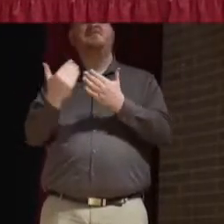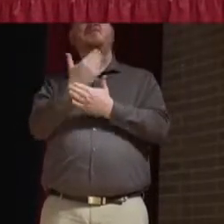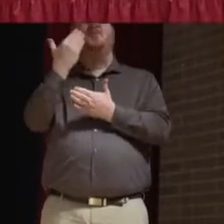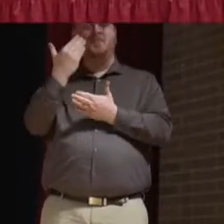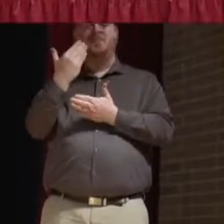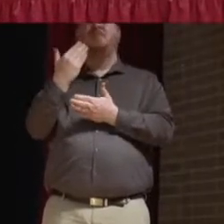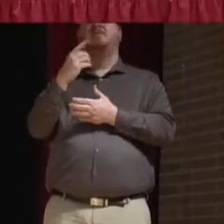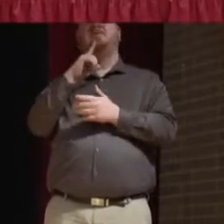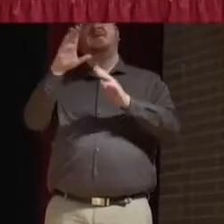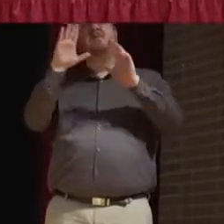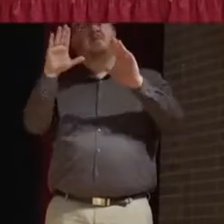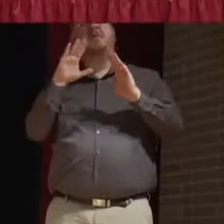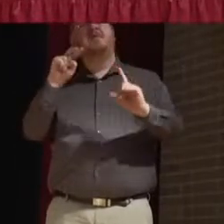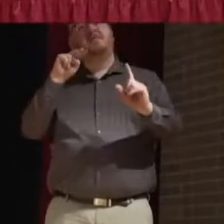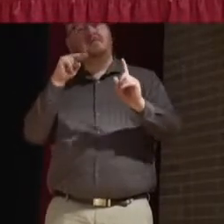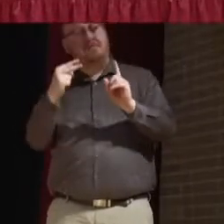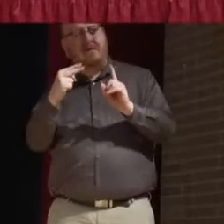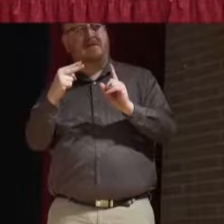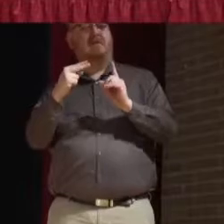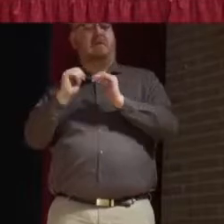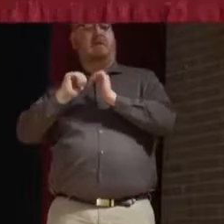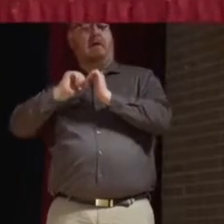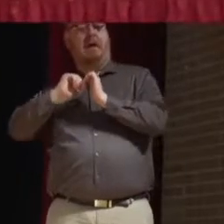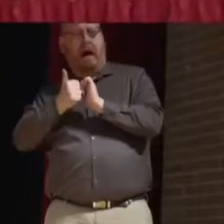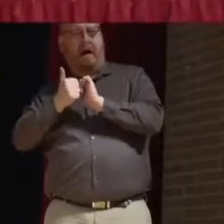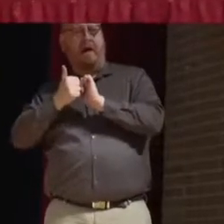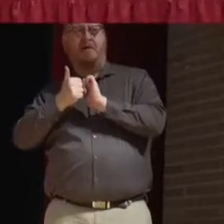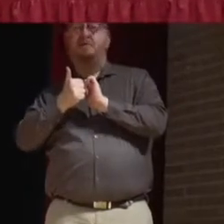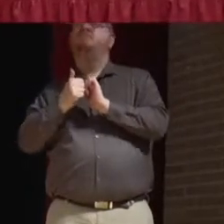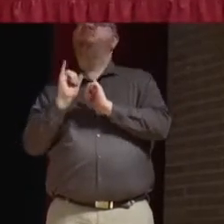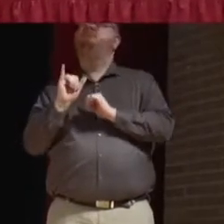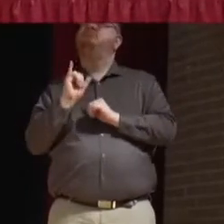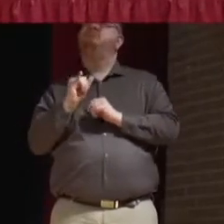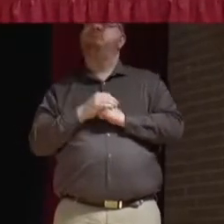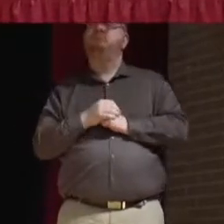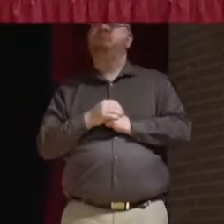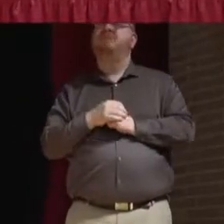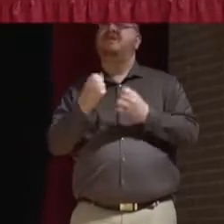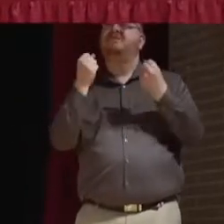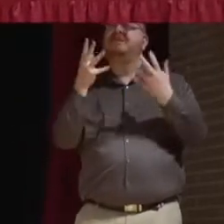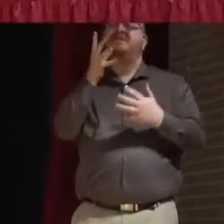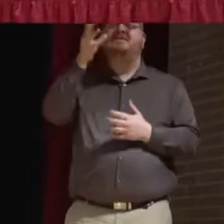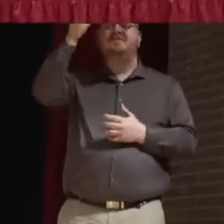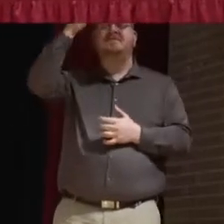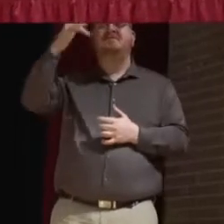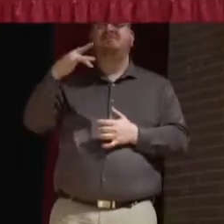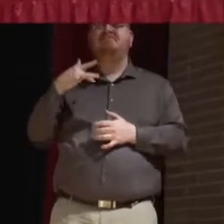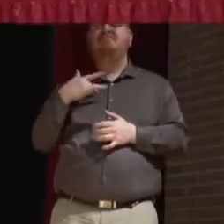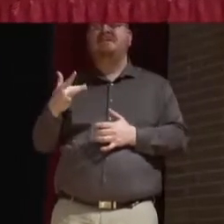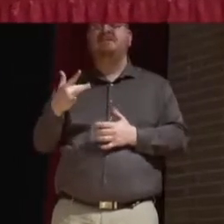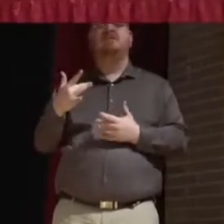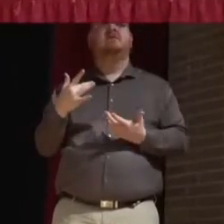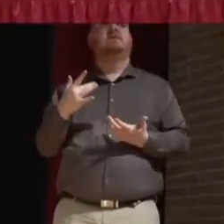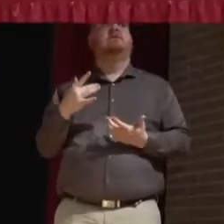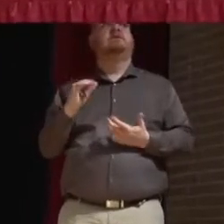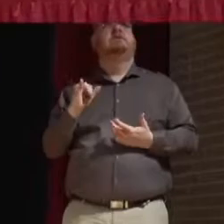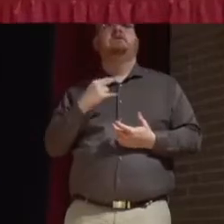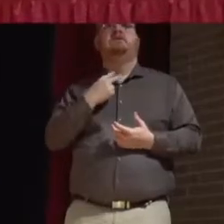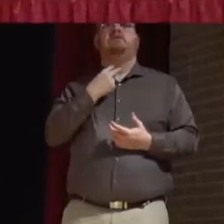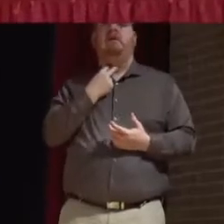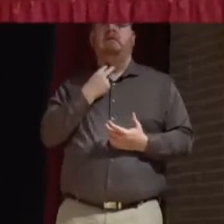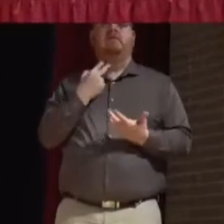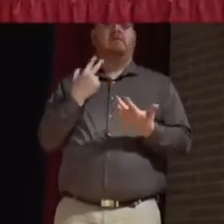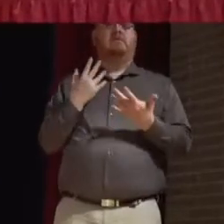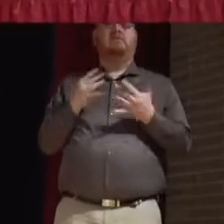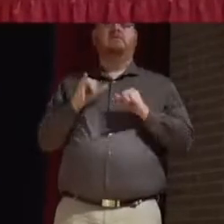wonderful way of looking at things. The how, I think, for a lot of times parents, we do get so bogged down, and just the